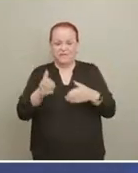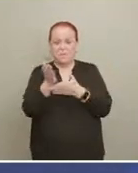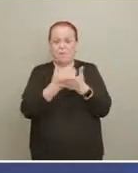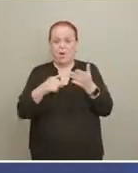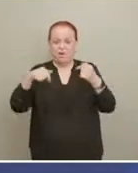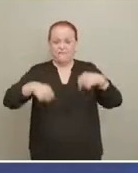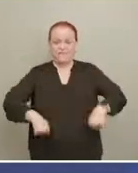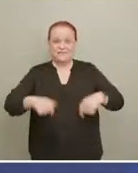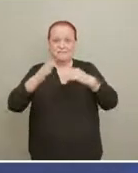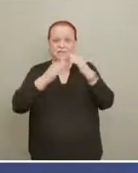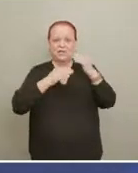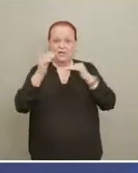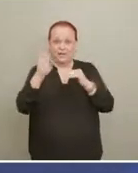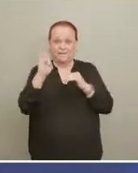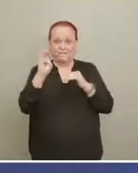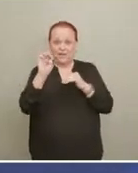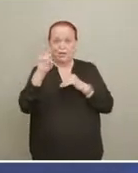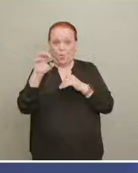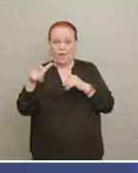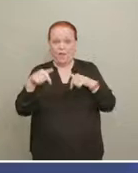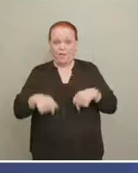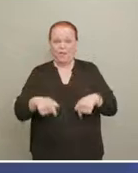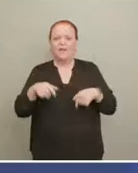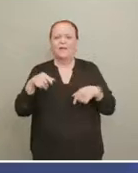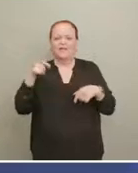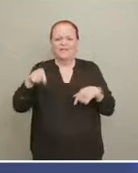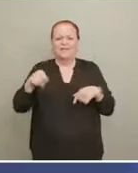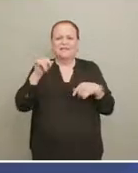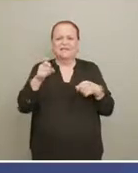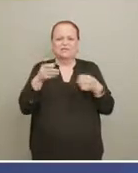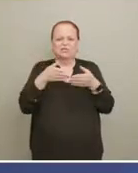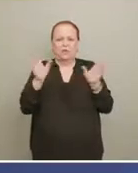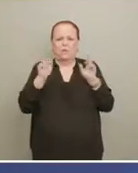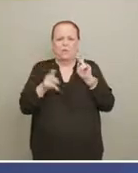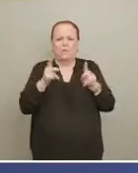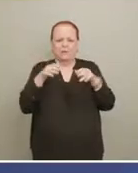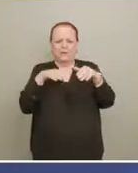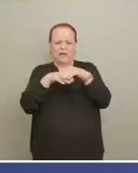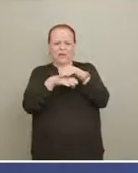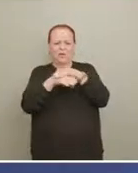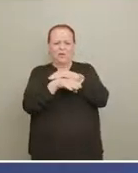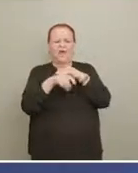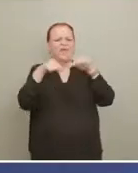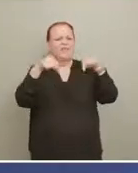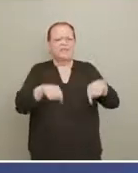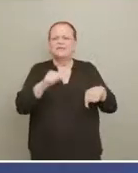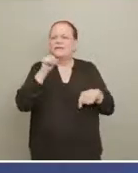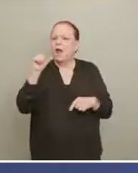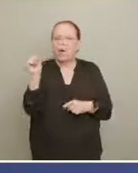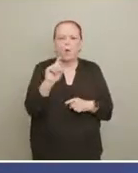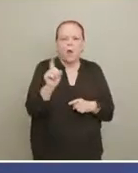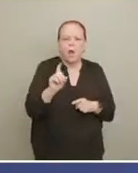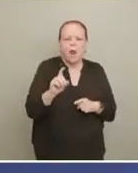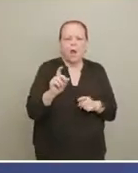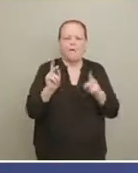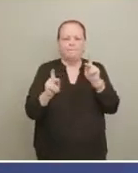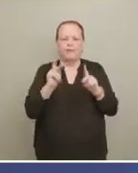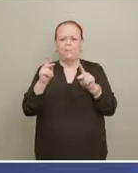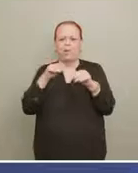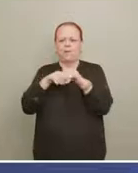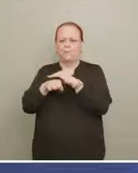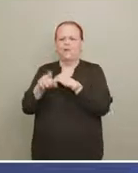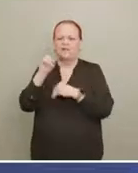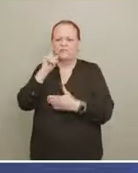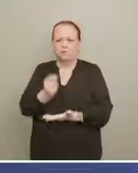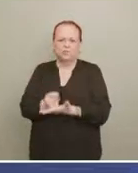of this building is considered the general public building. So it's not a healthcare segment or section of the